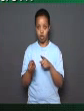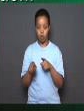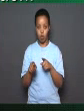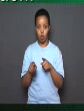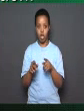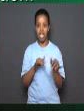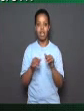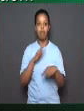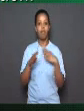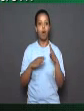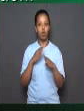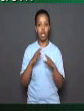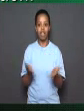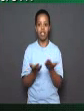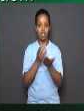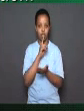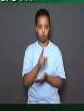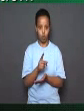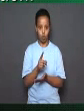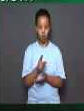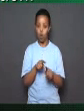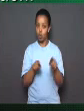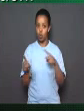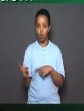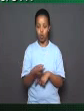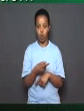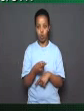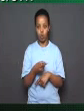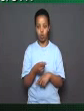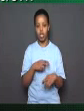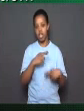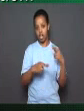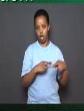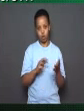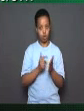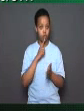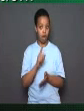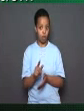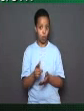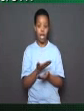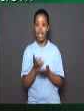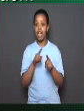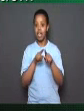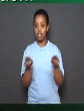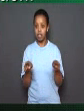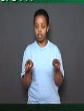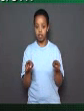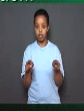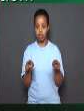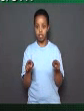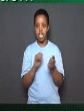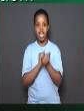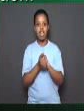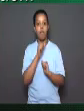biological catalyst for a specific reaction, but it remains